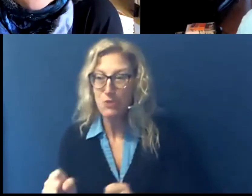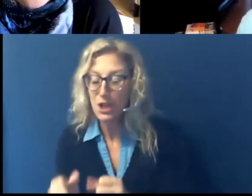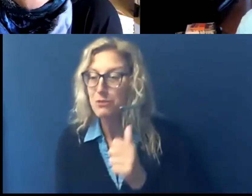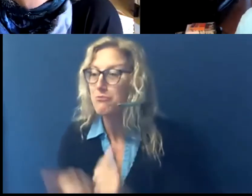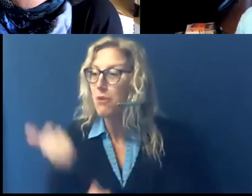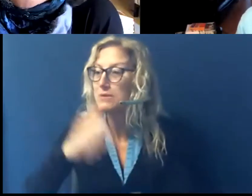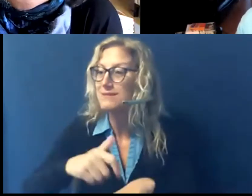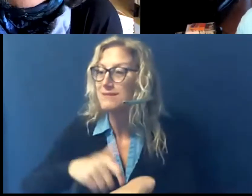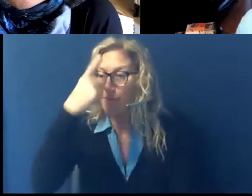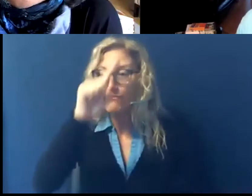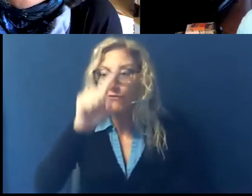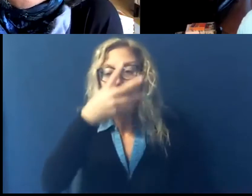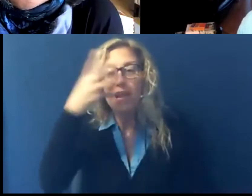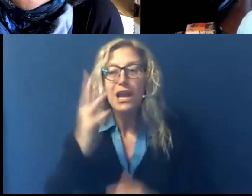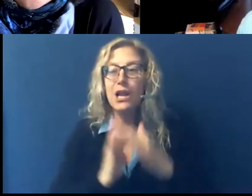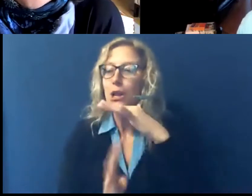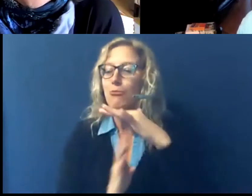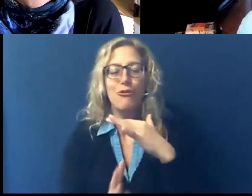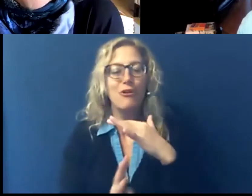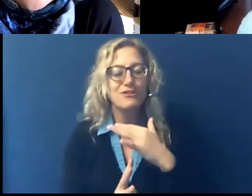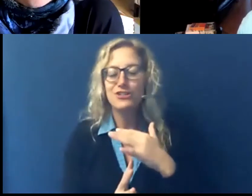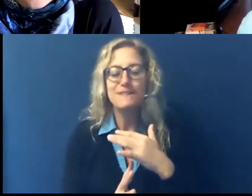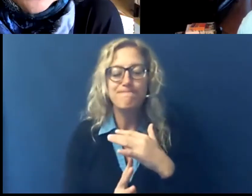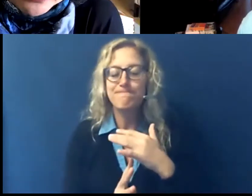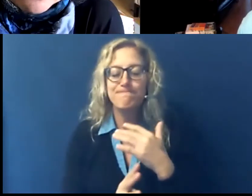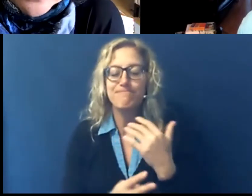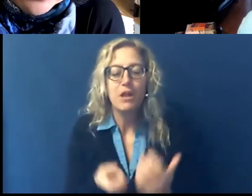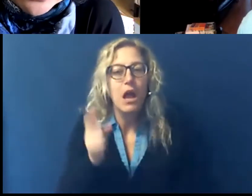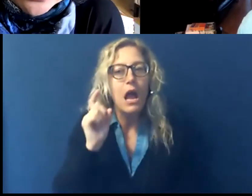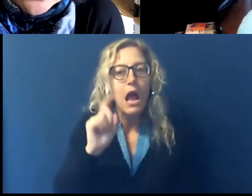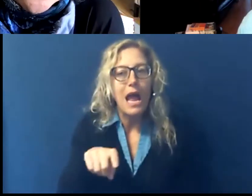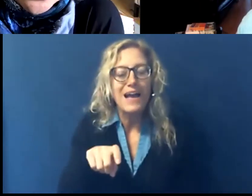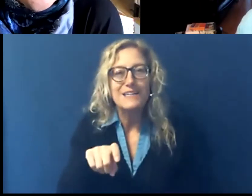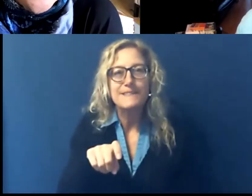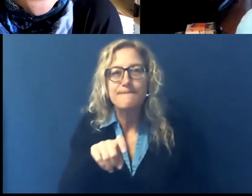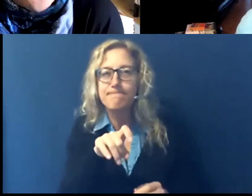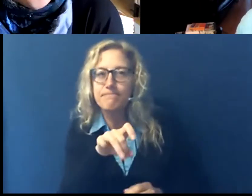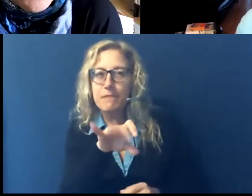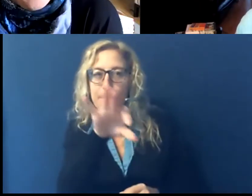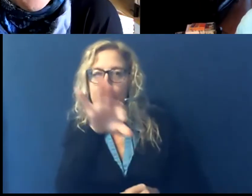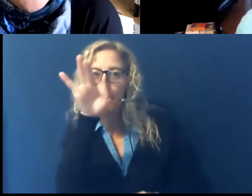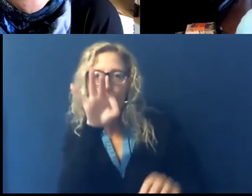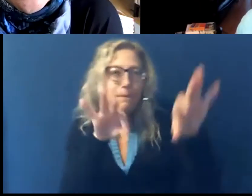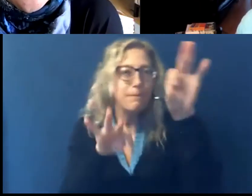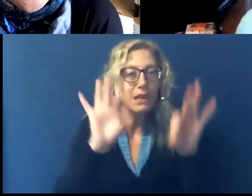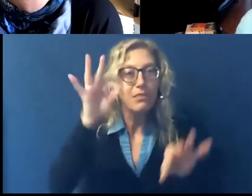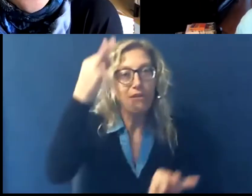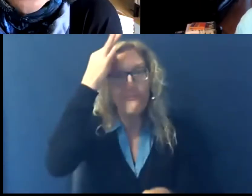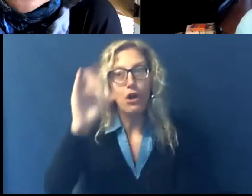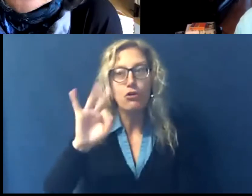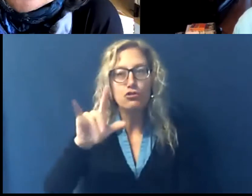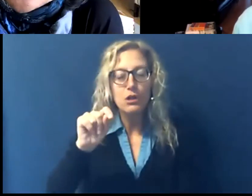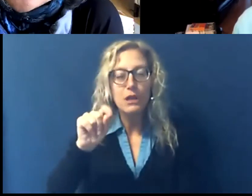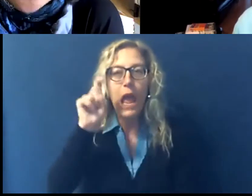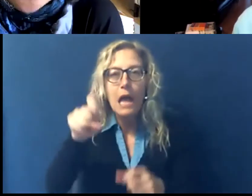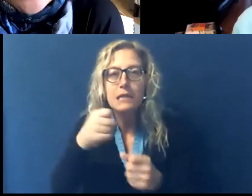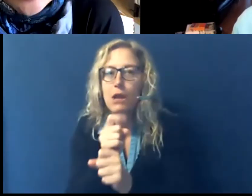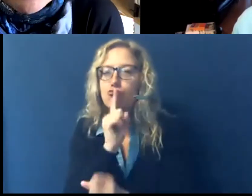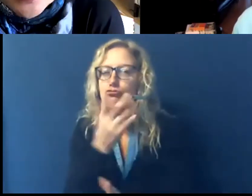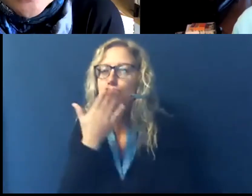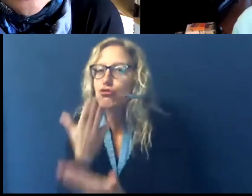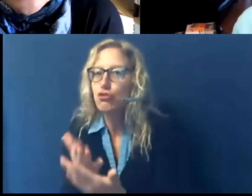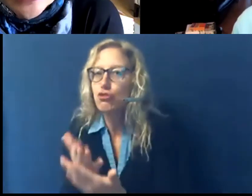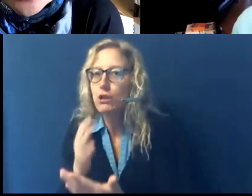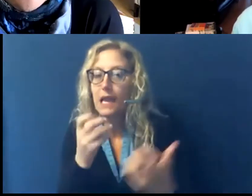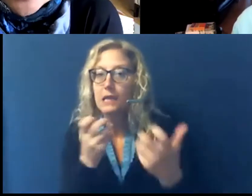the realm of immigration has been to pick our federal circuits where we bring cases carefully and try to